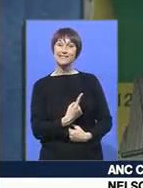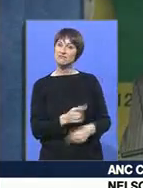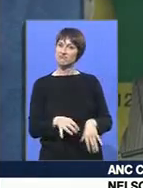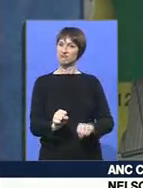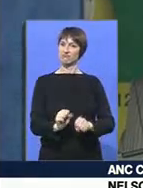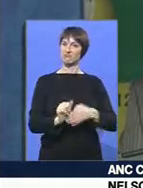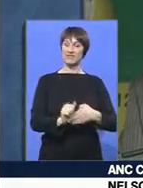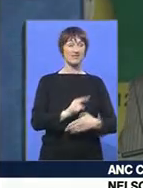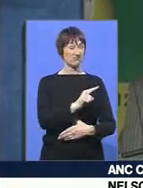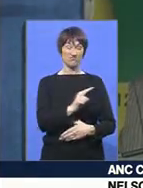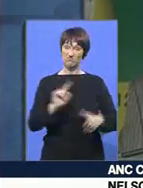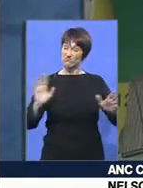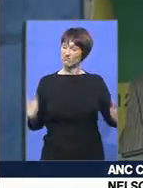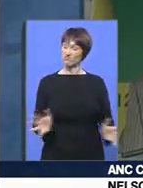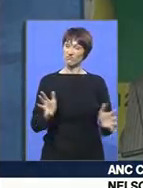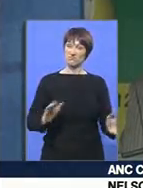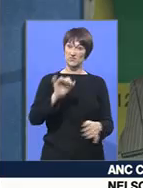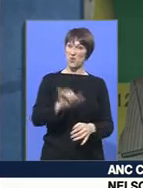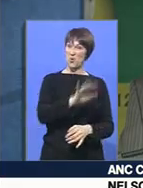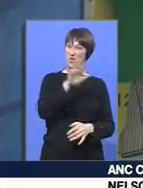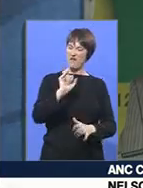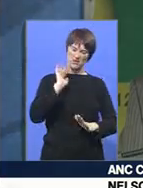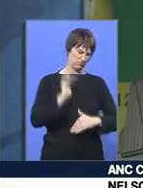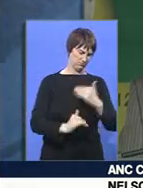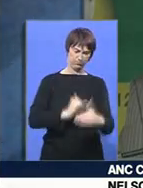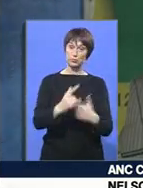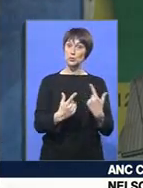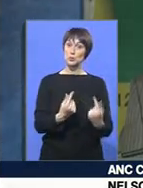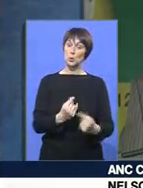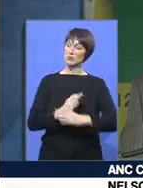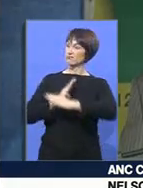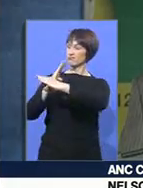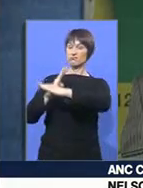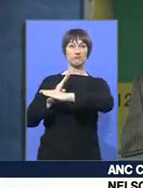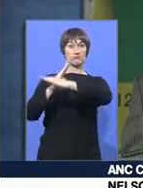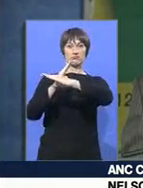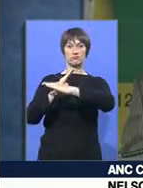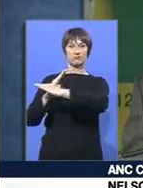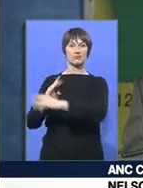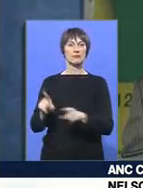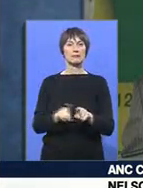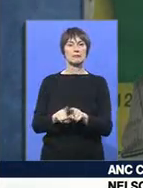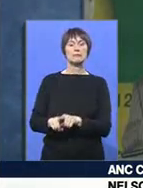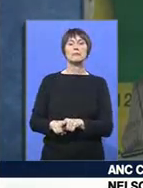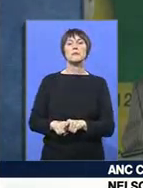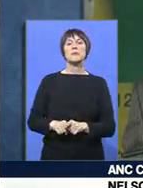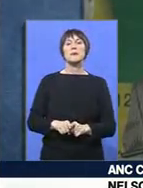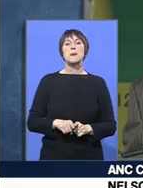a rolling mass action against various measures such as passes.